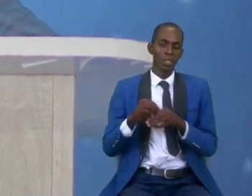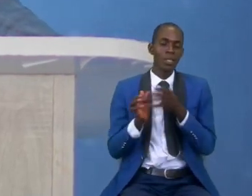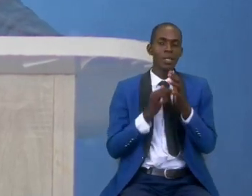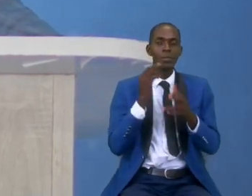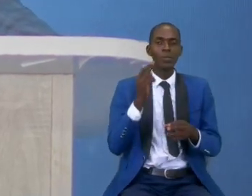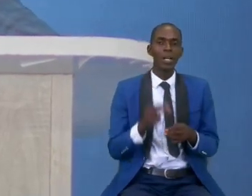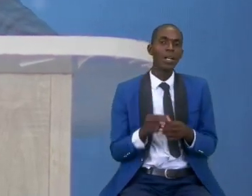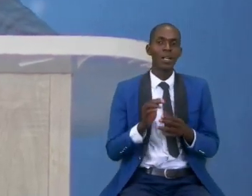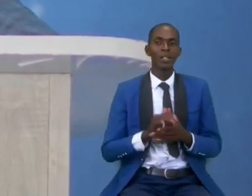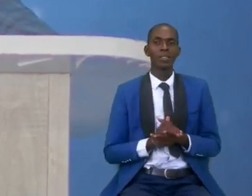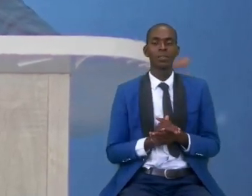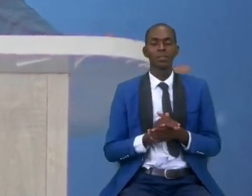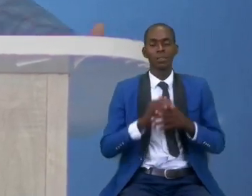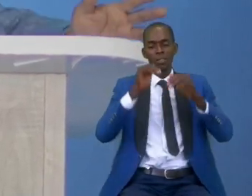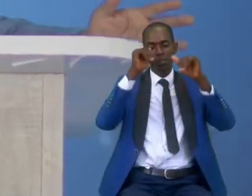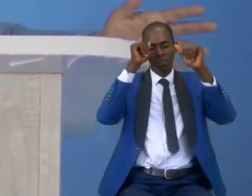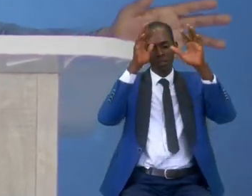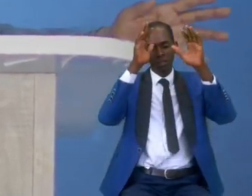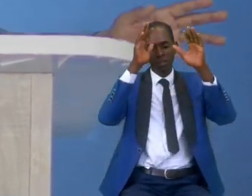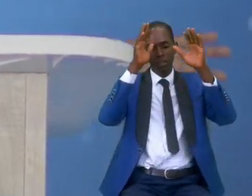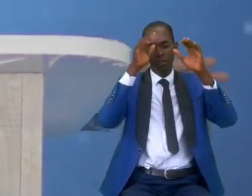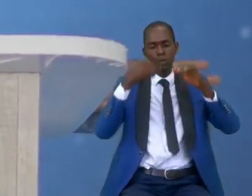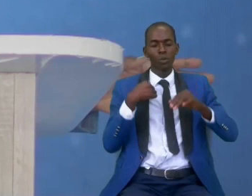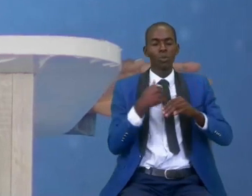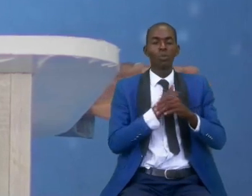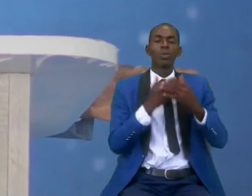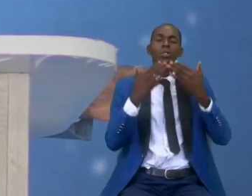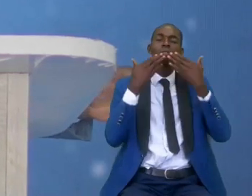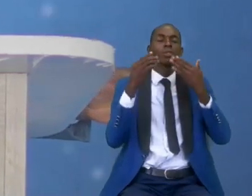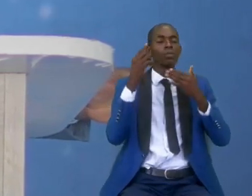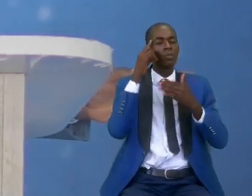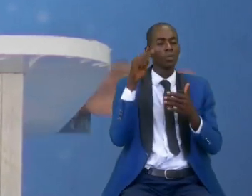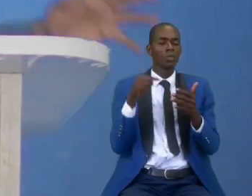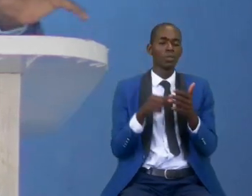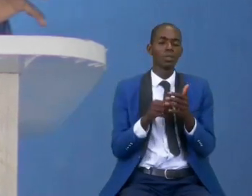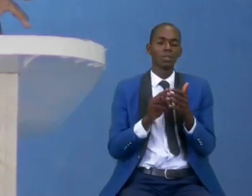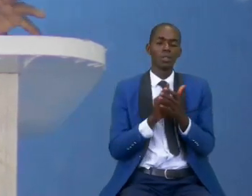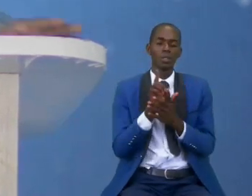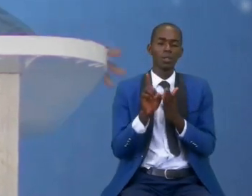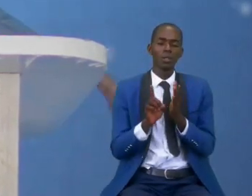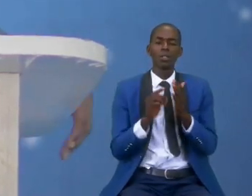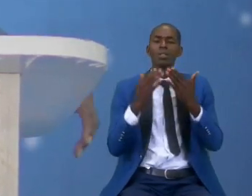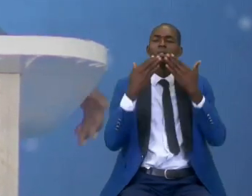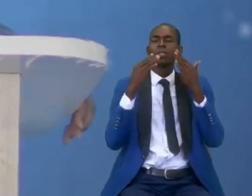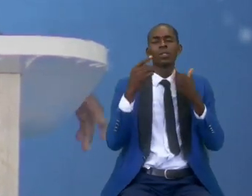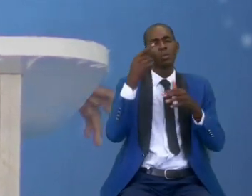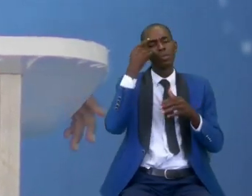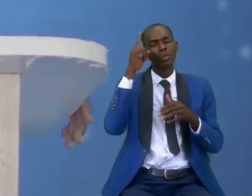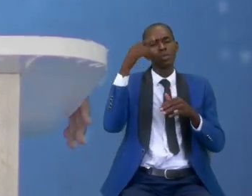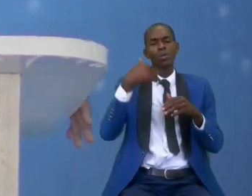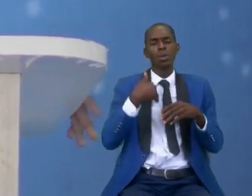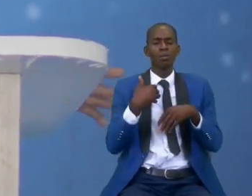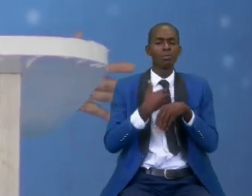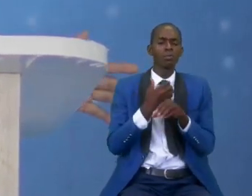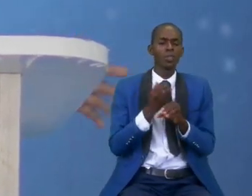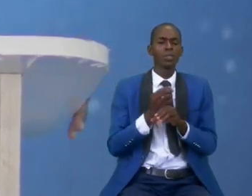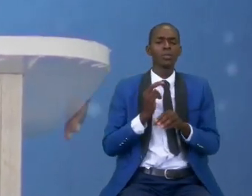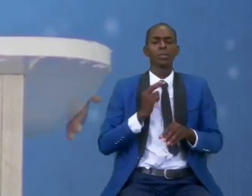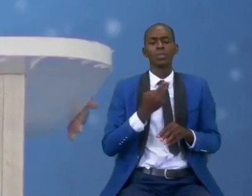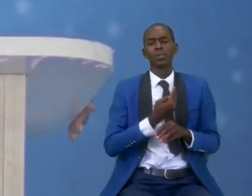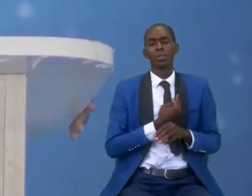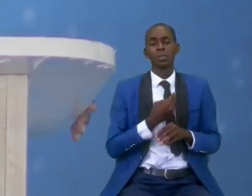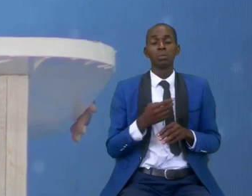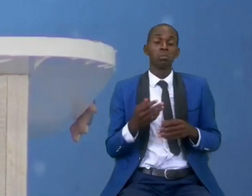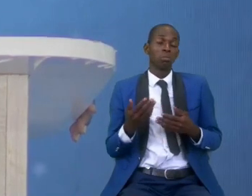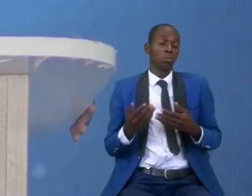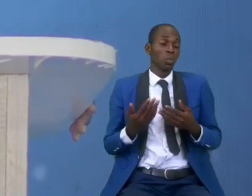for this hour. Thank you because you formed us. Even though the world deformed us, you have